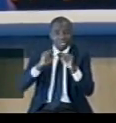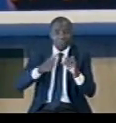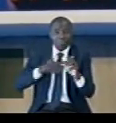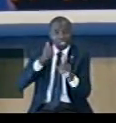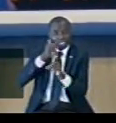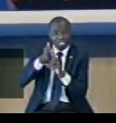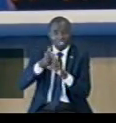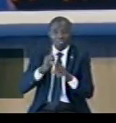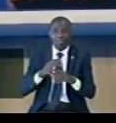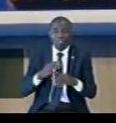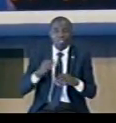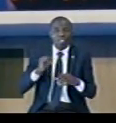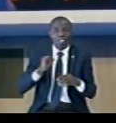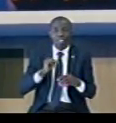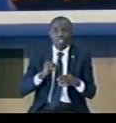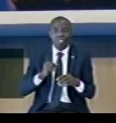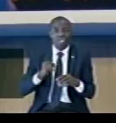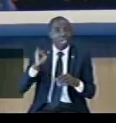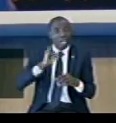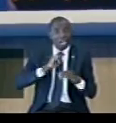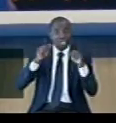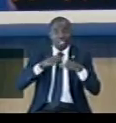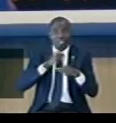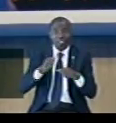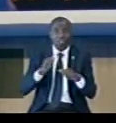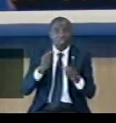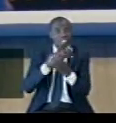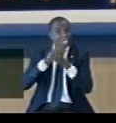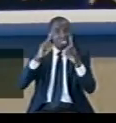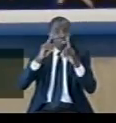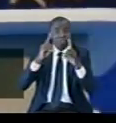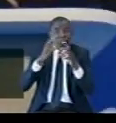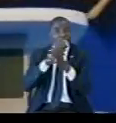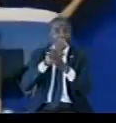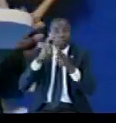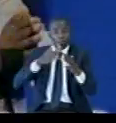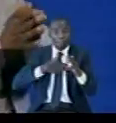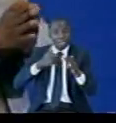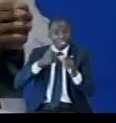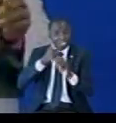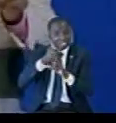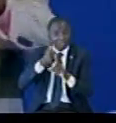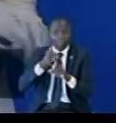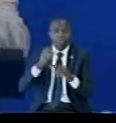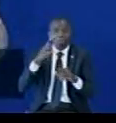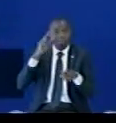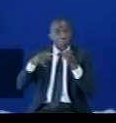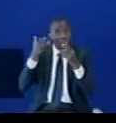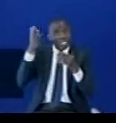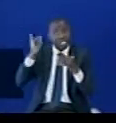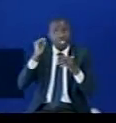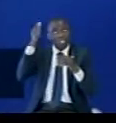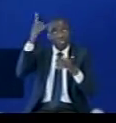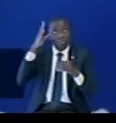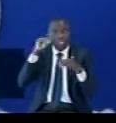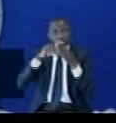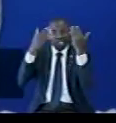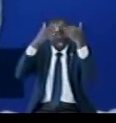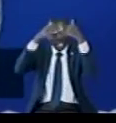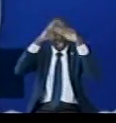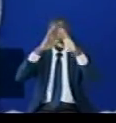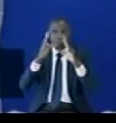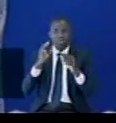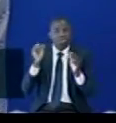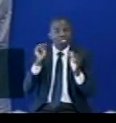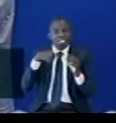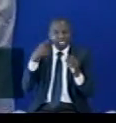heal myself. I can't deliver myself. But there's a God in heaven. And he says, I